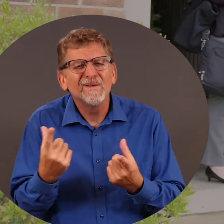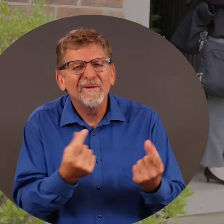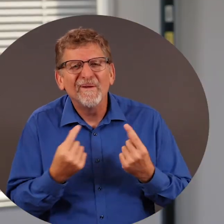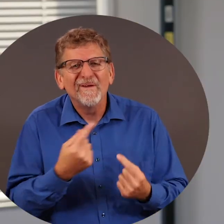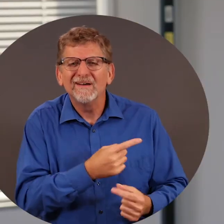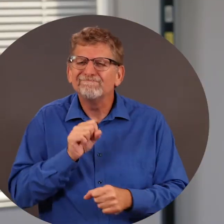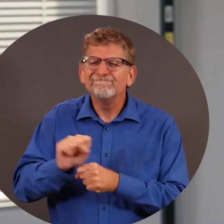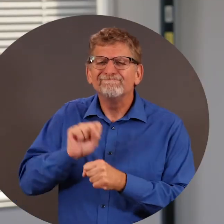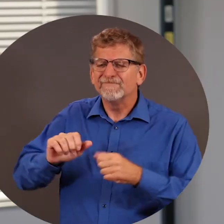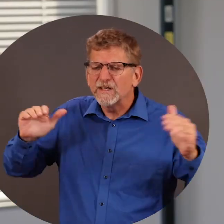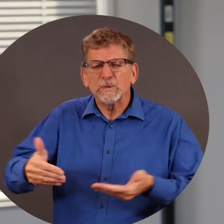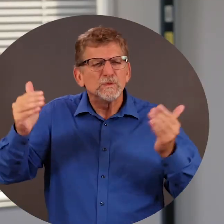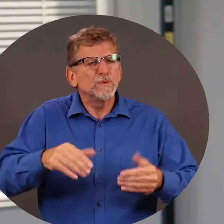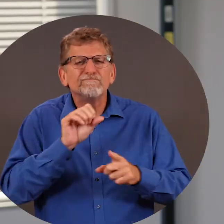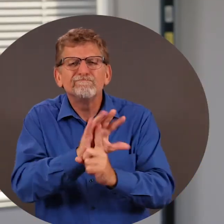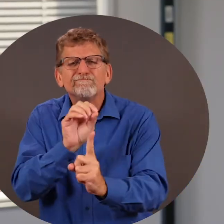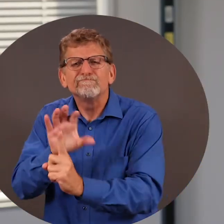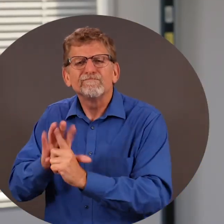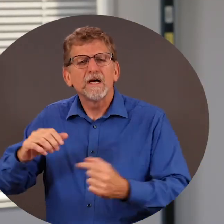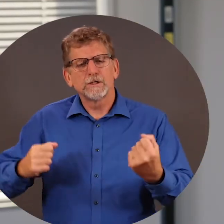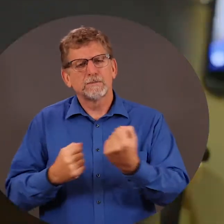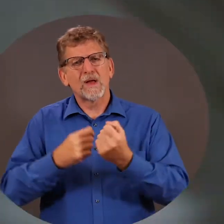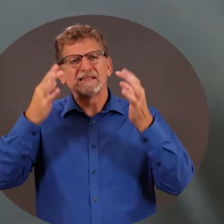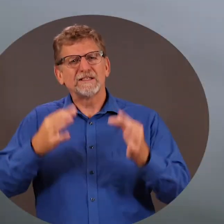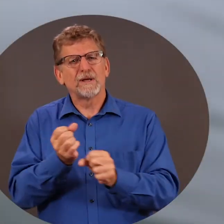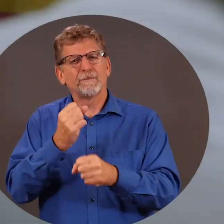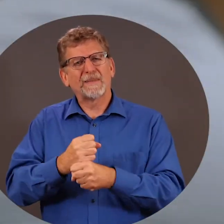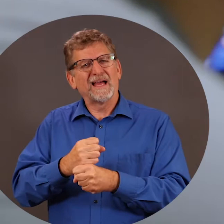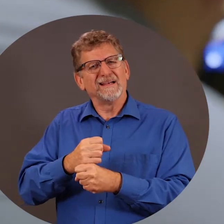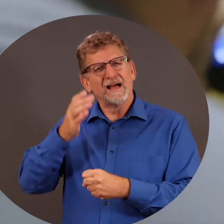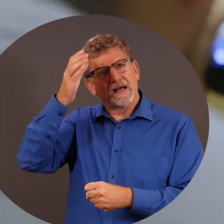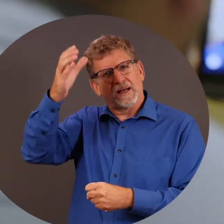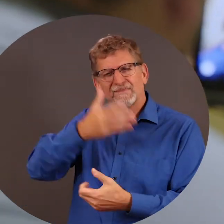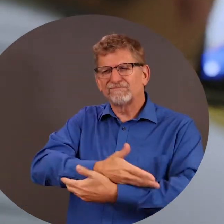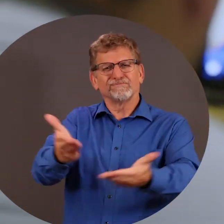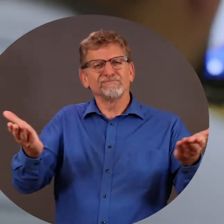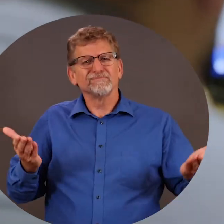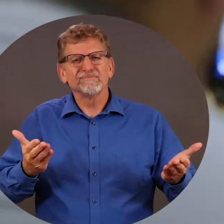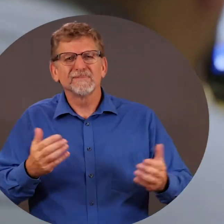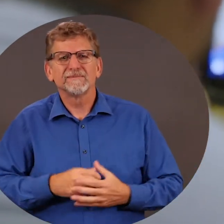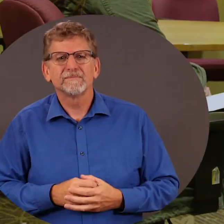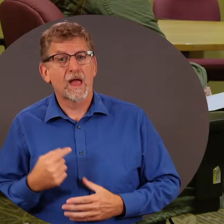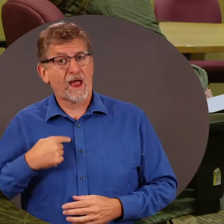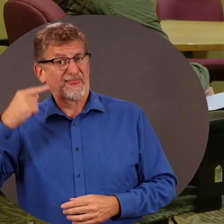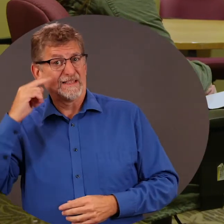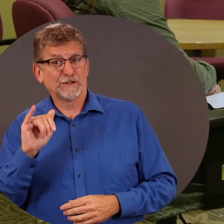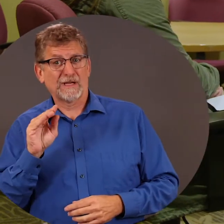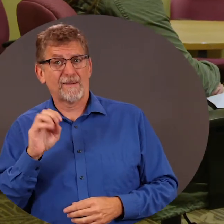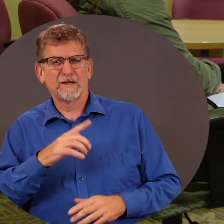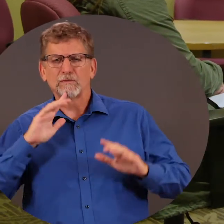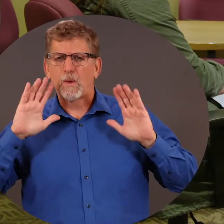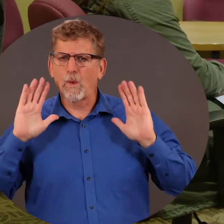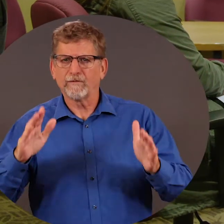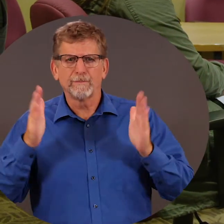I think Jamie's a really incredible person in that she is a tremendous self-advocate. She's not afraid to challenge